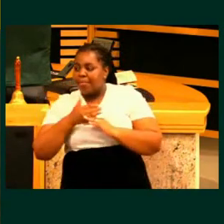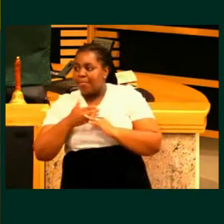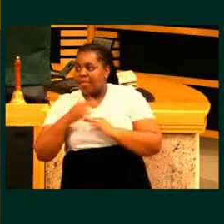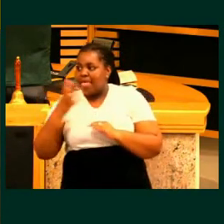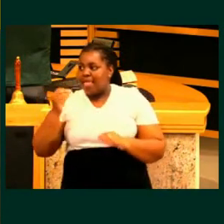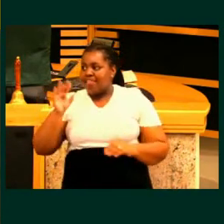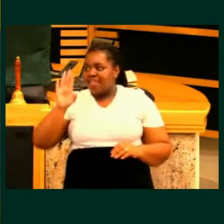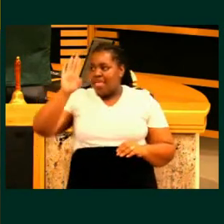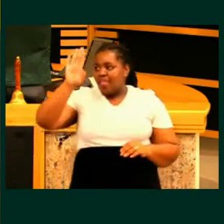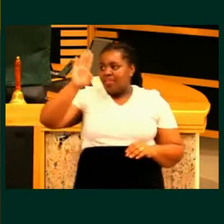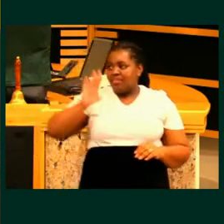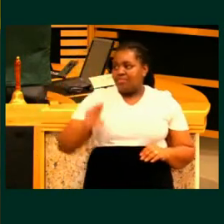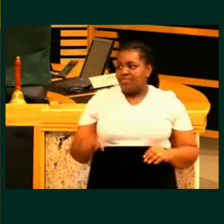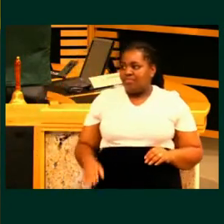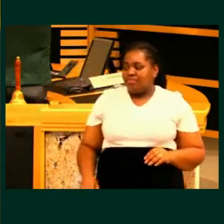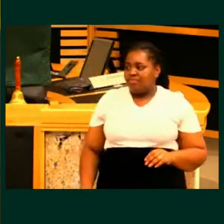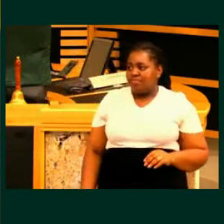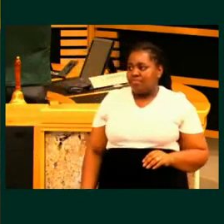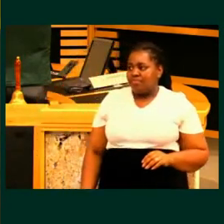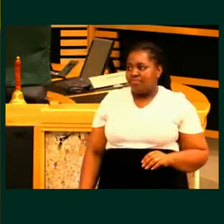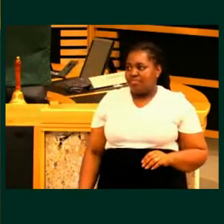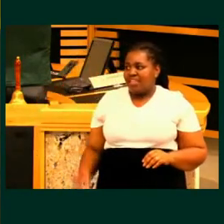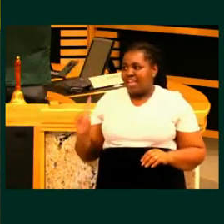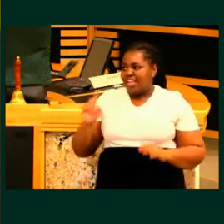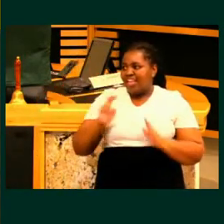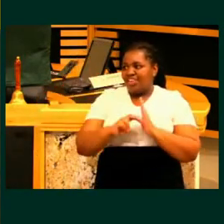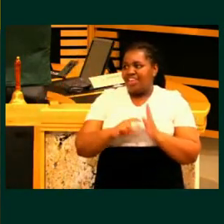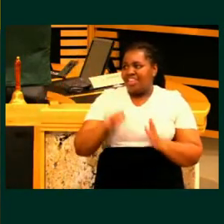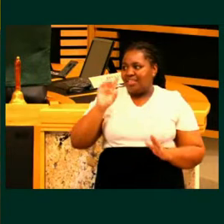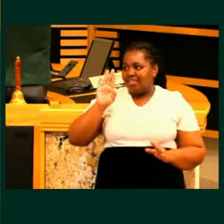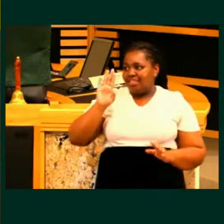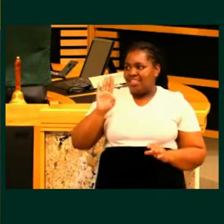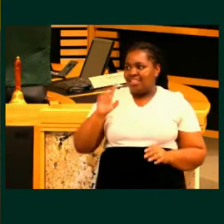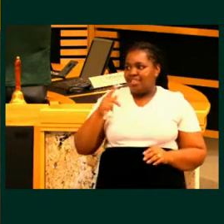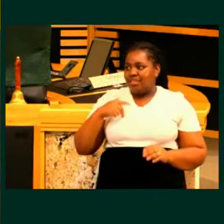is a handable on what Ro are you raising your